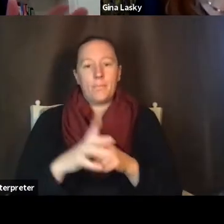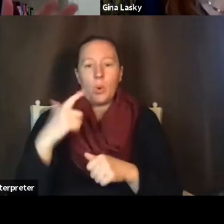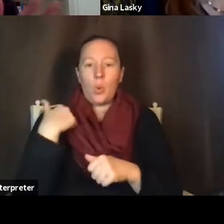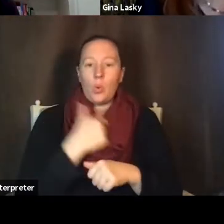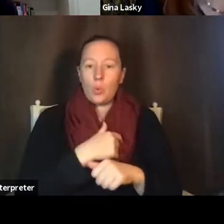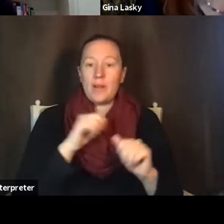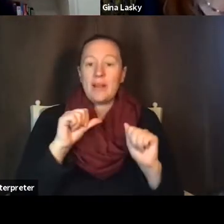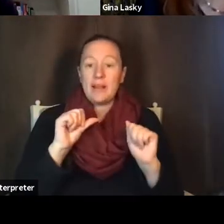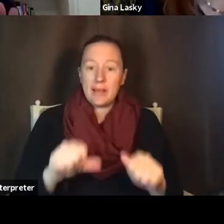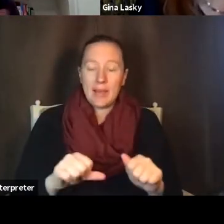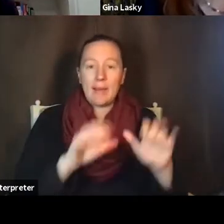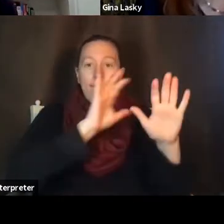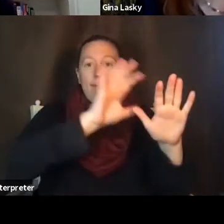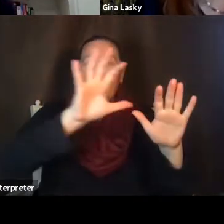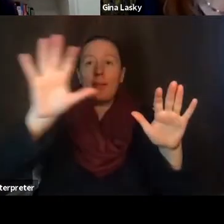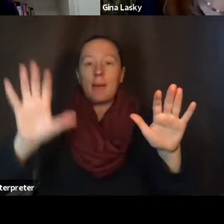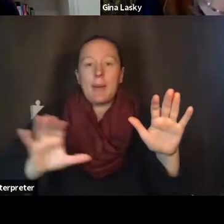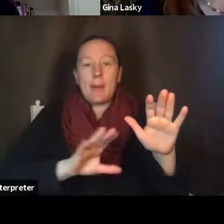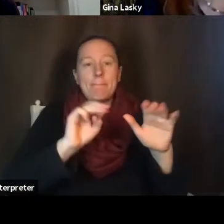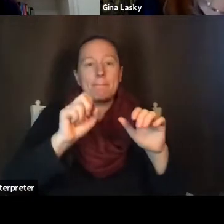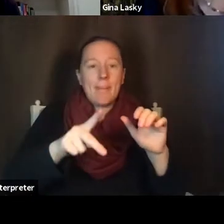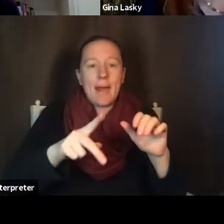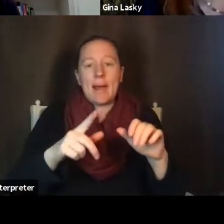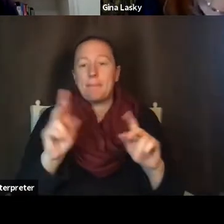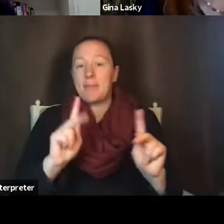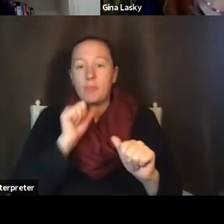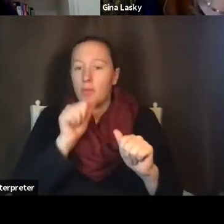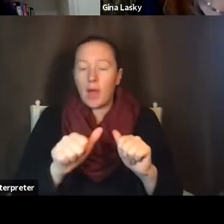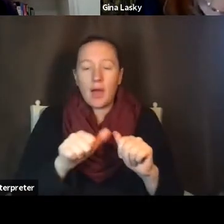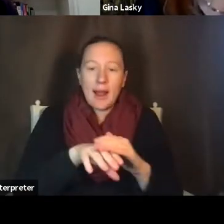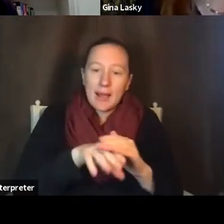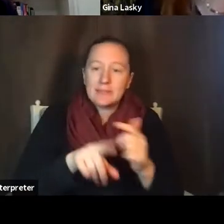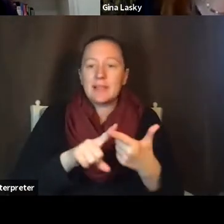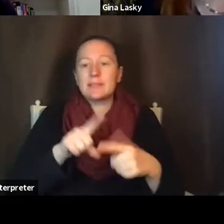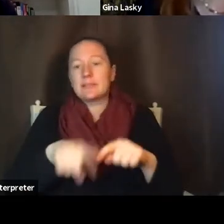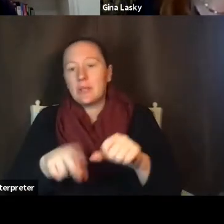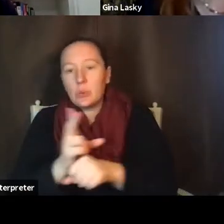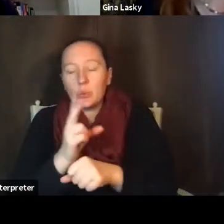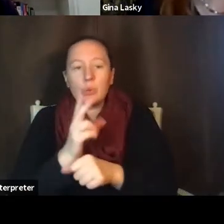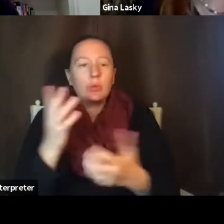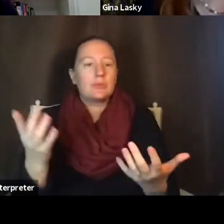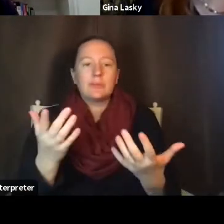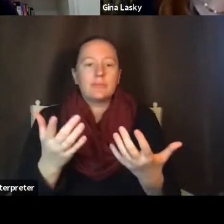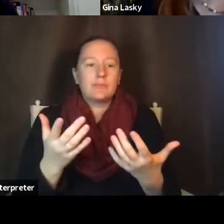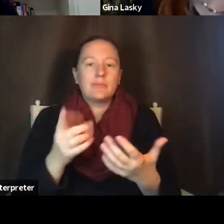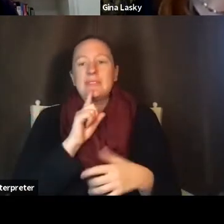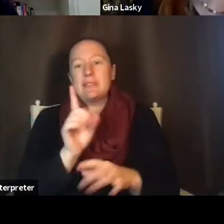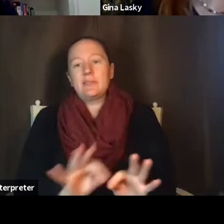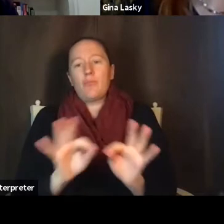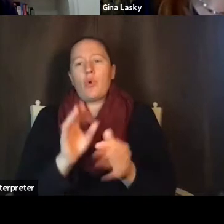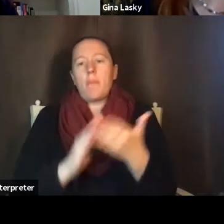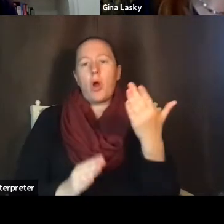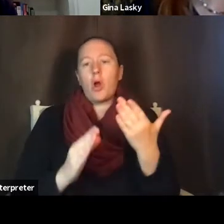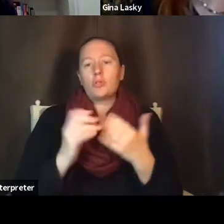all the services we want, but if people can't access them, if people aren't using them, then that's an important part to understand